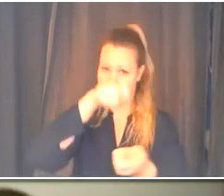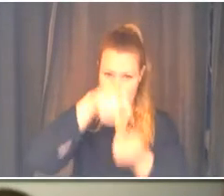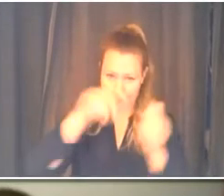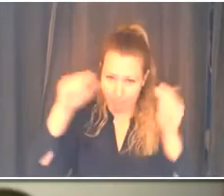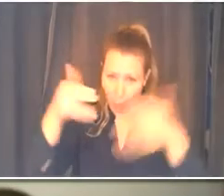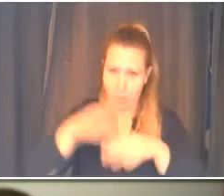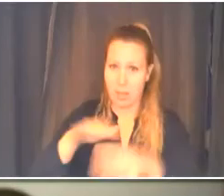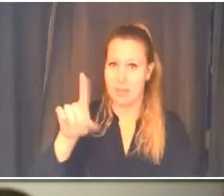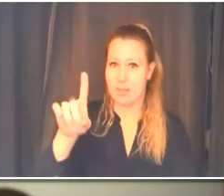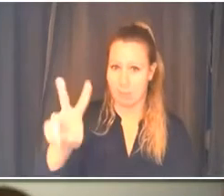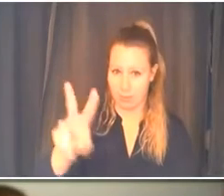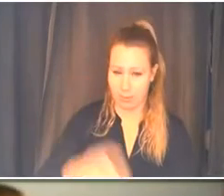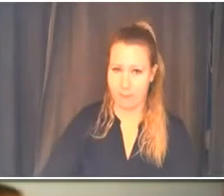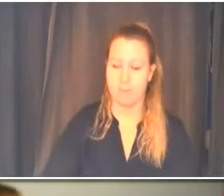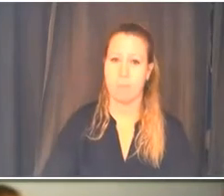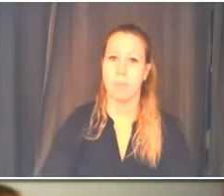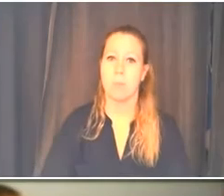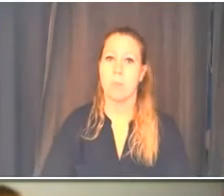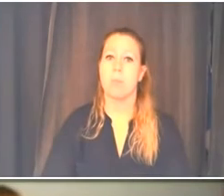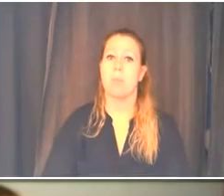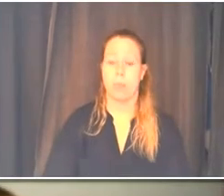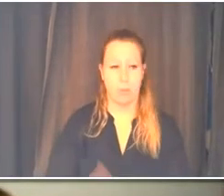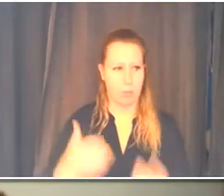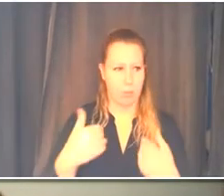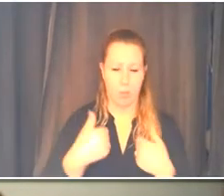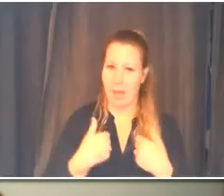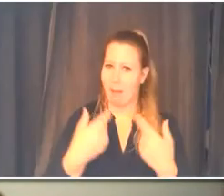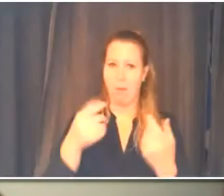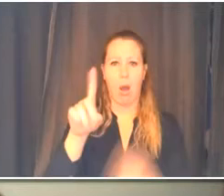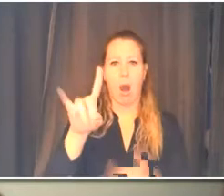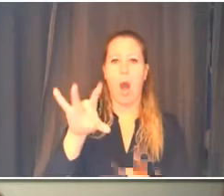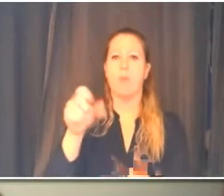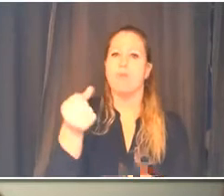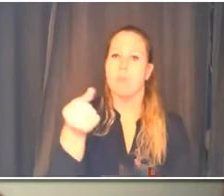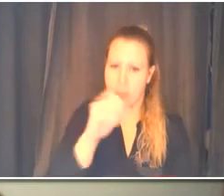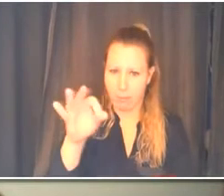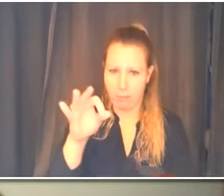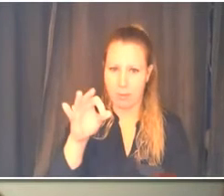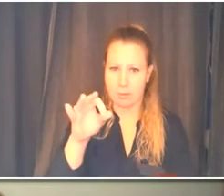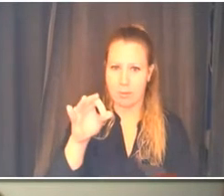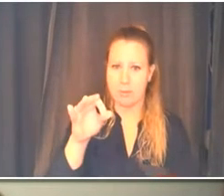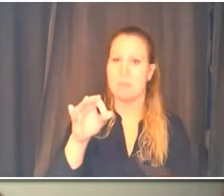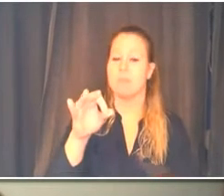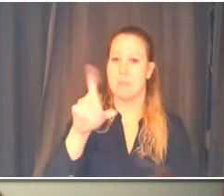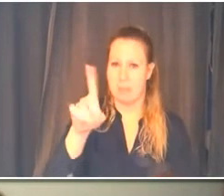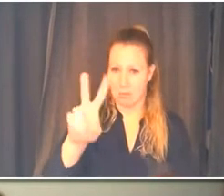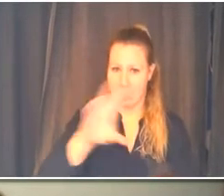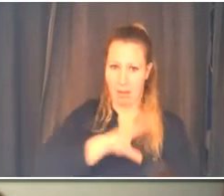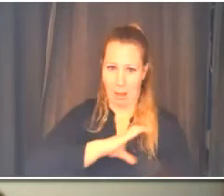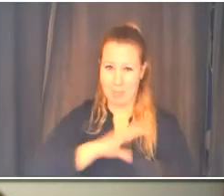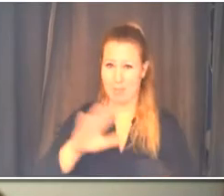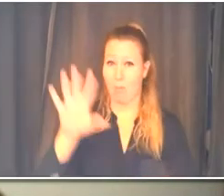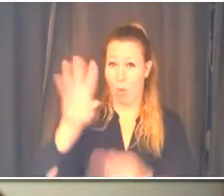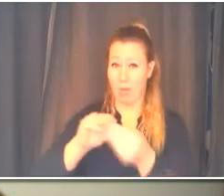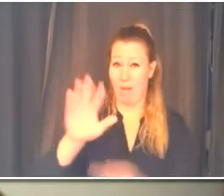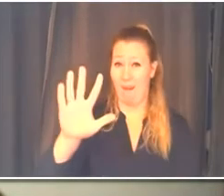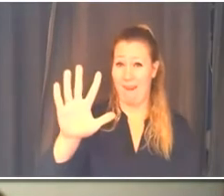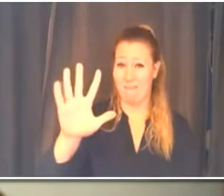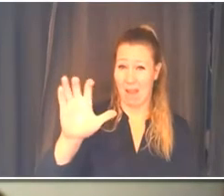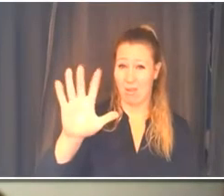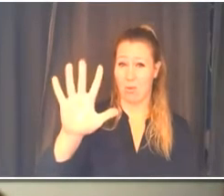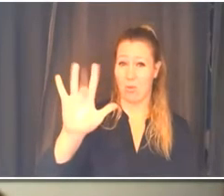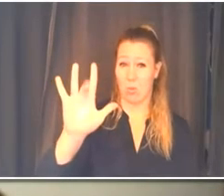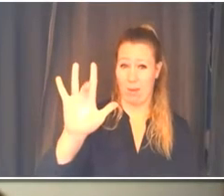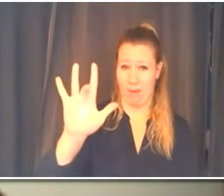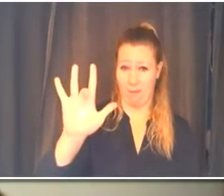circumstances domestic violence prevention officers visit the homes of victims make referrals to court offer counseling services and shelter